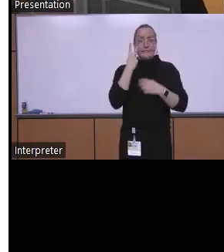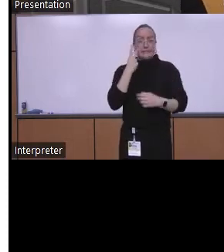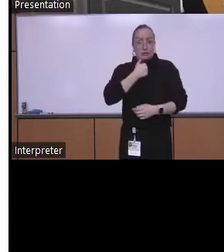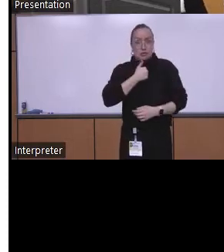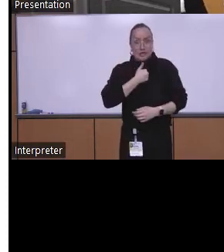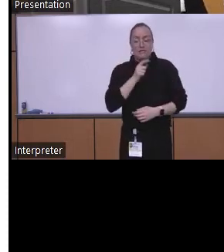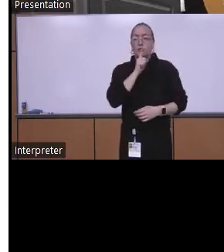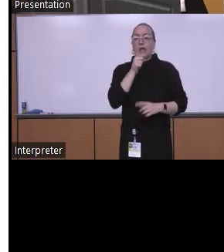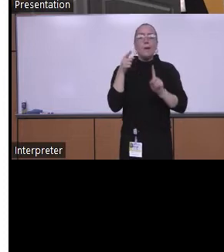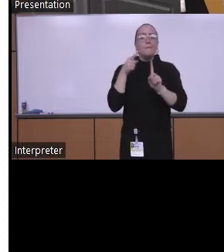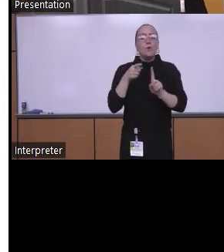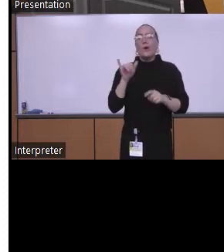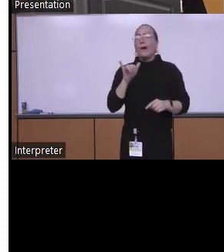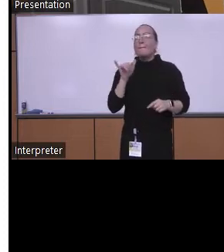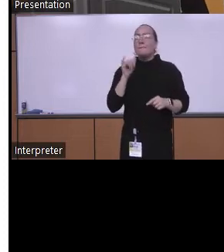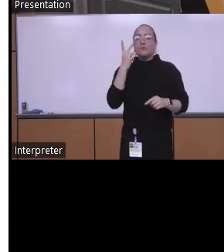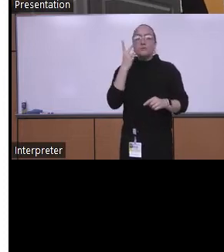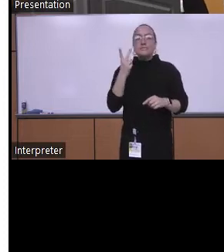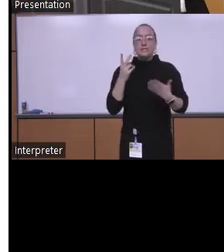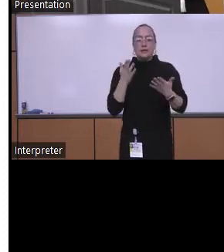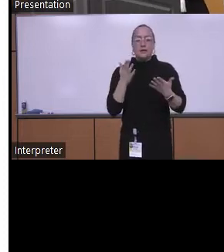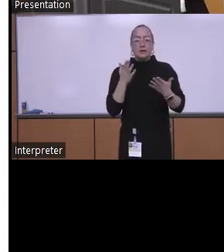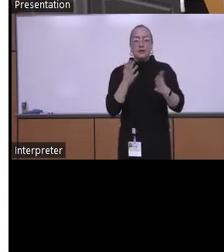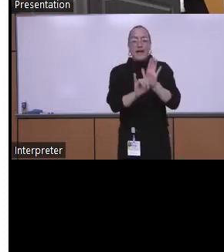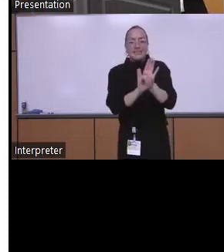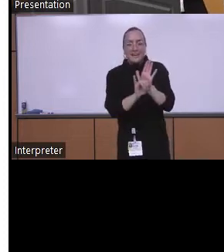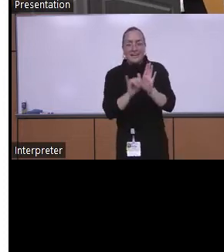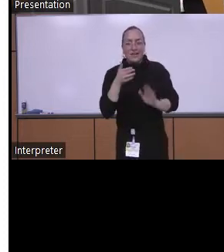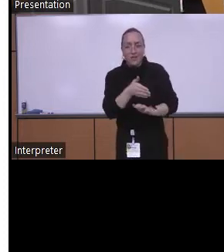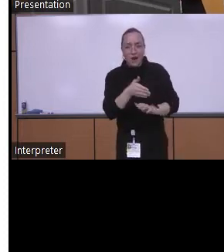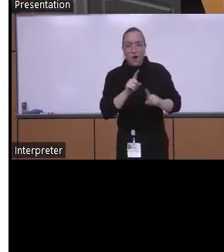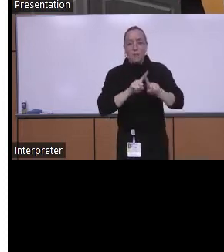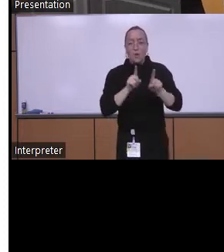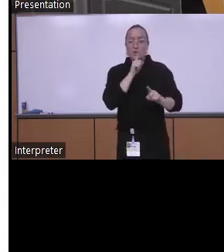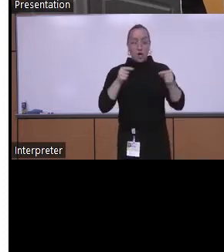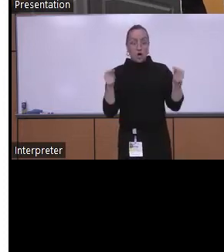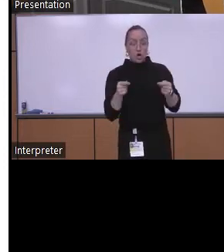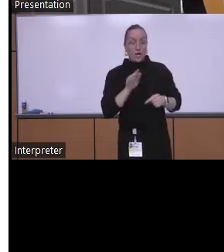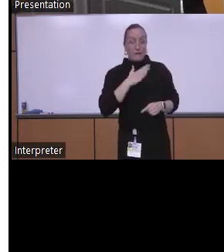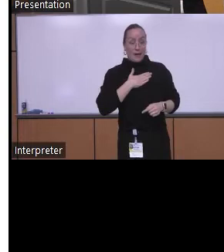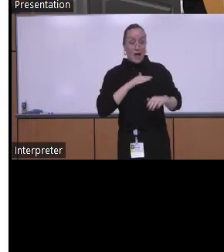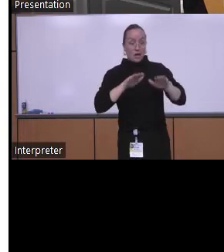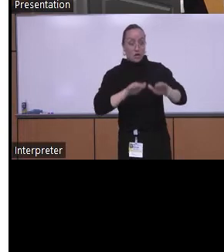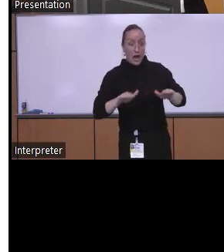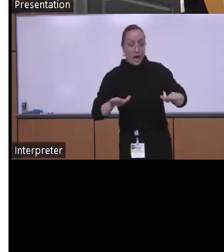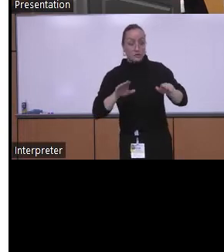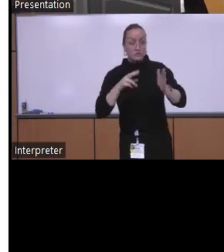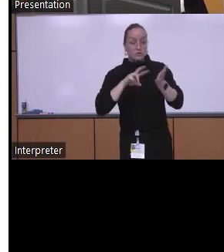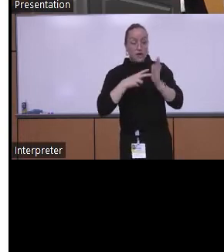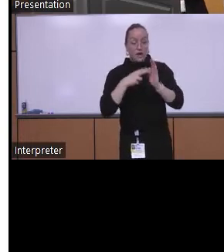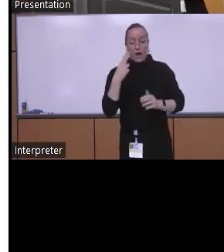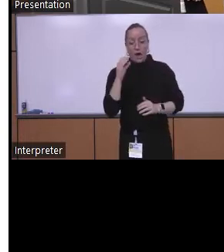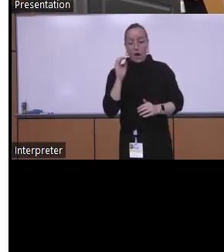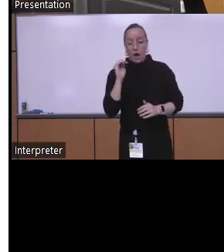child, but your own identity you were hurting. She asked pointedly, was hurting your child, quote, homicide or